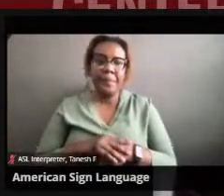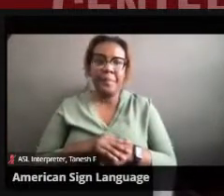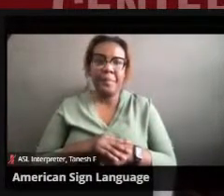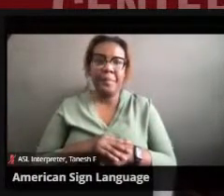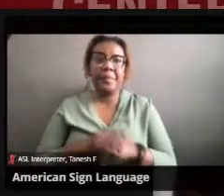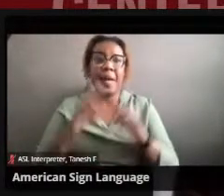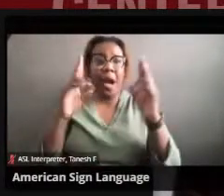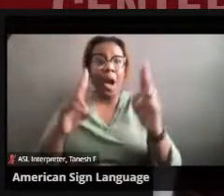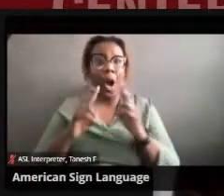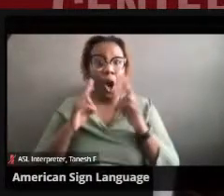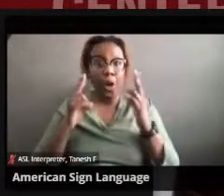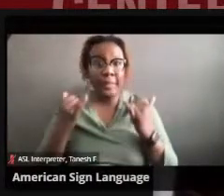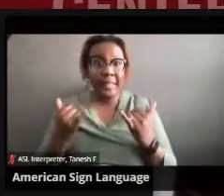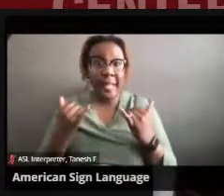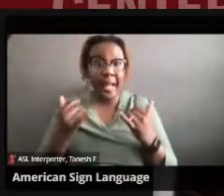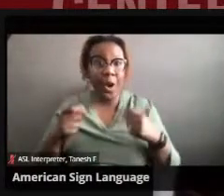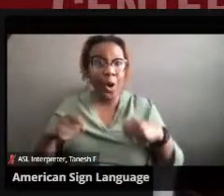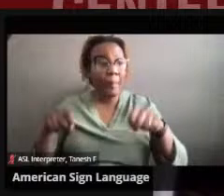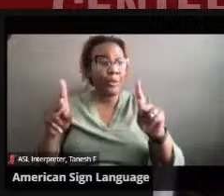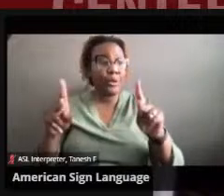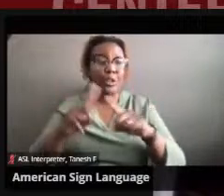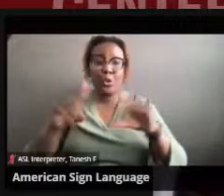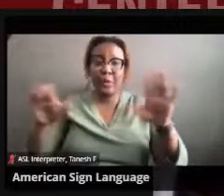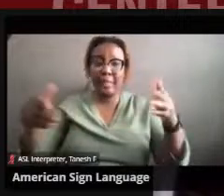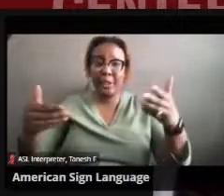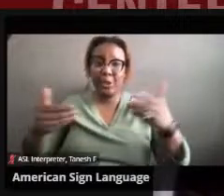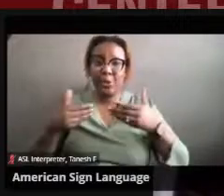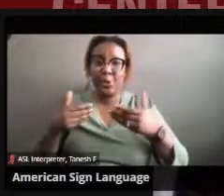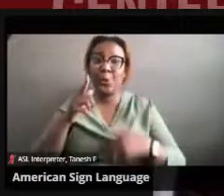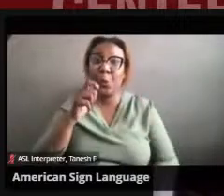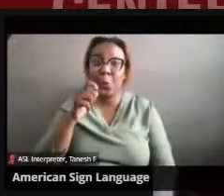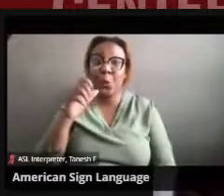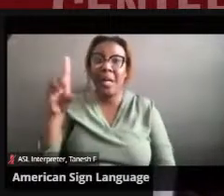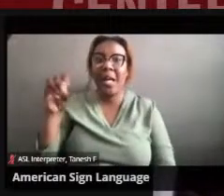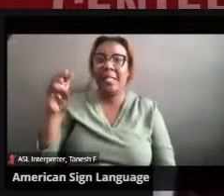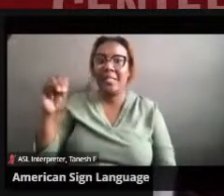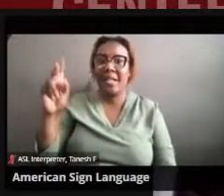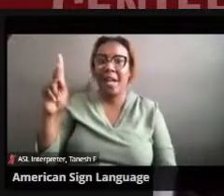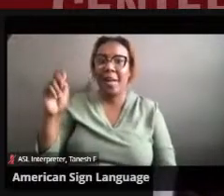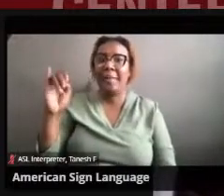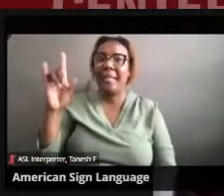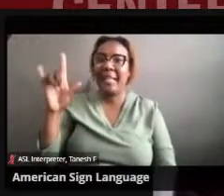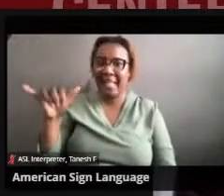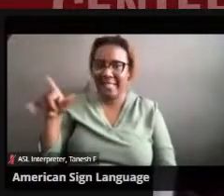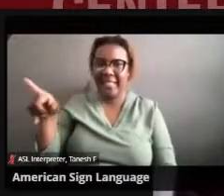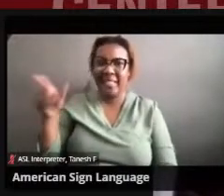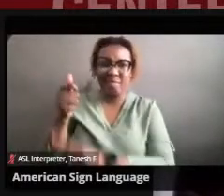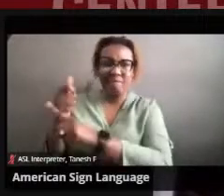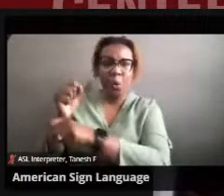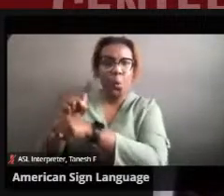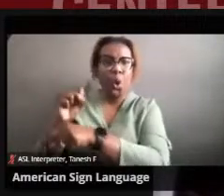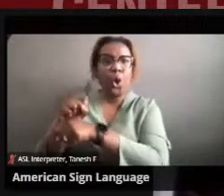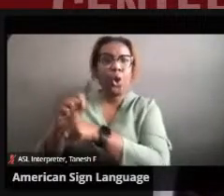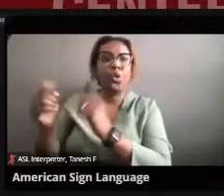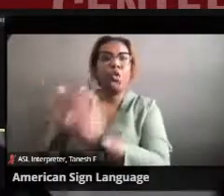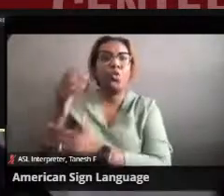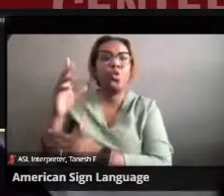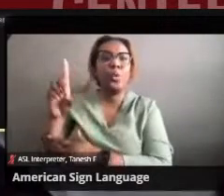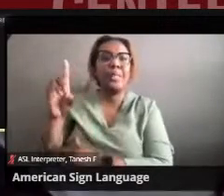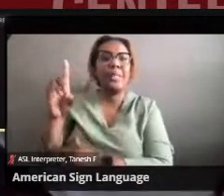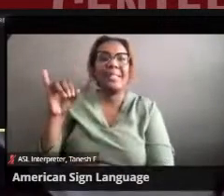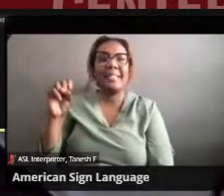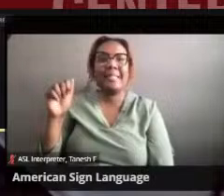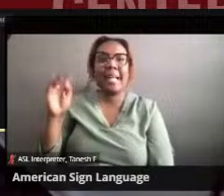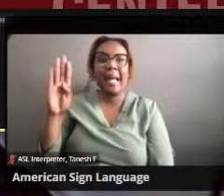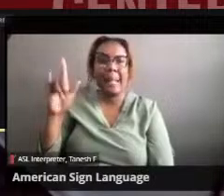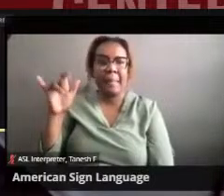I'm honored now to have the opportunity to introduce Dom Kelly from the New Disabled South. Dom is the co-founder,